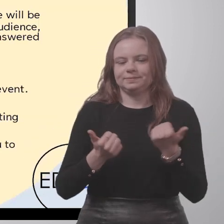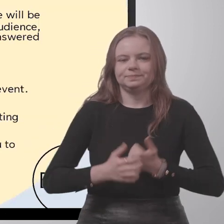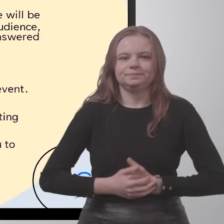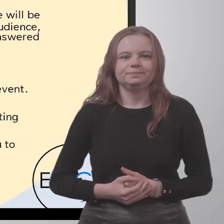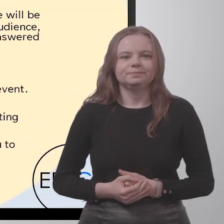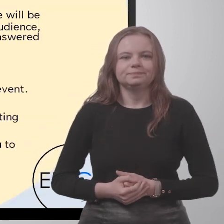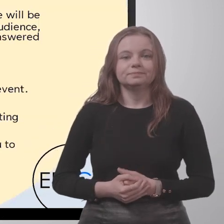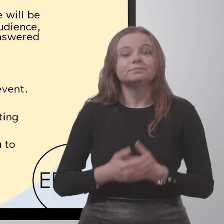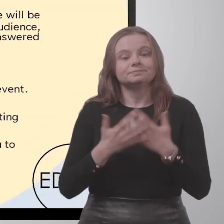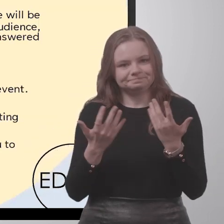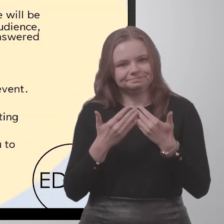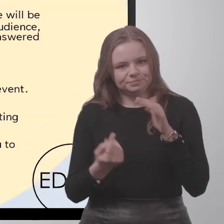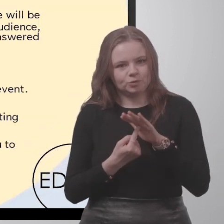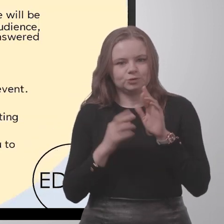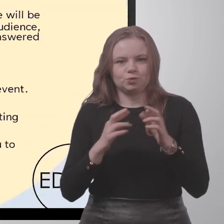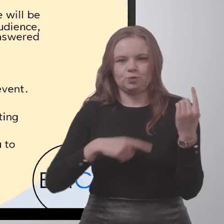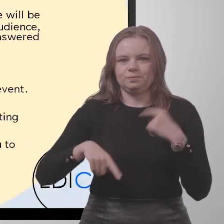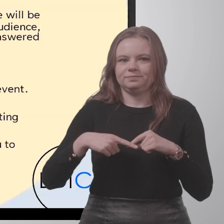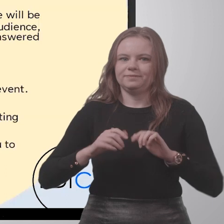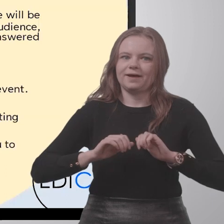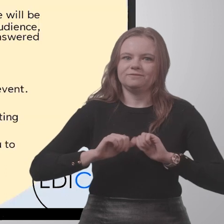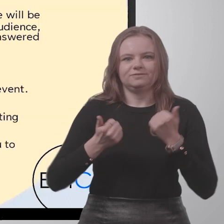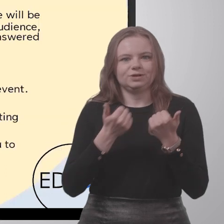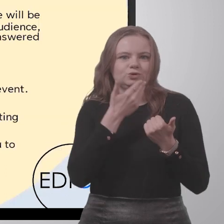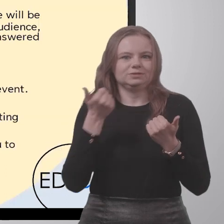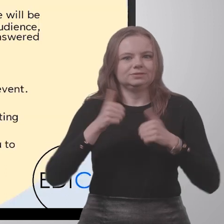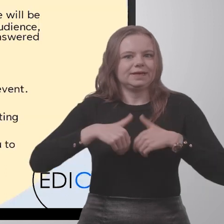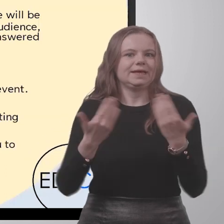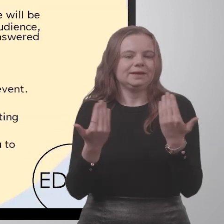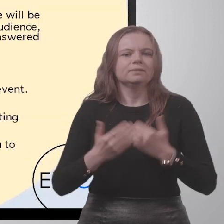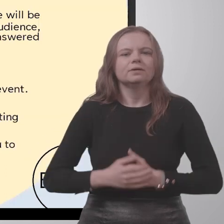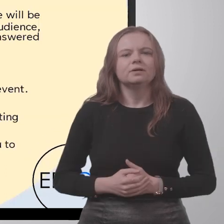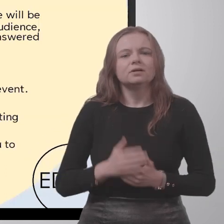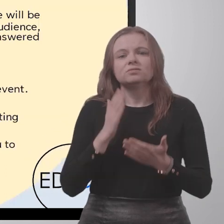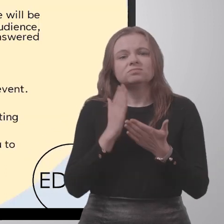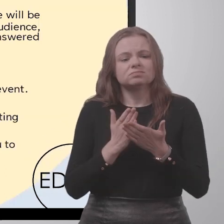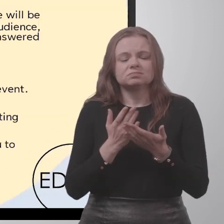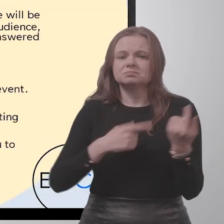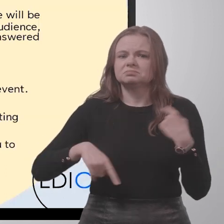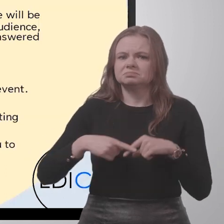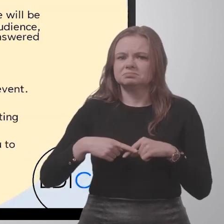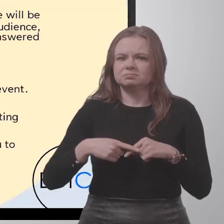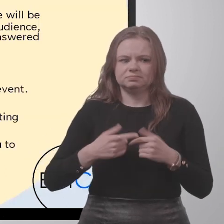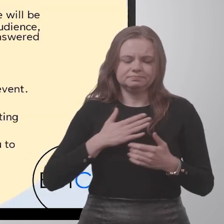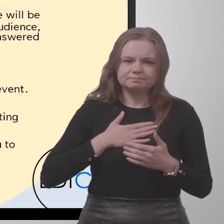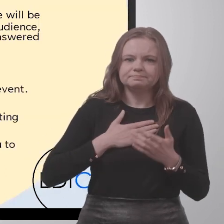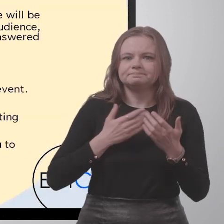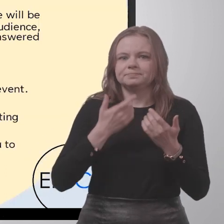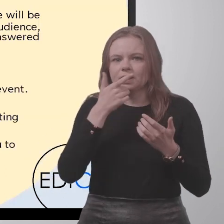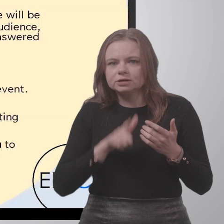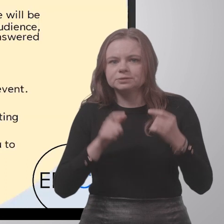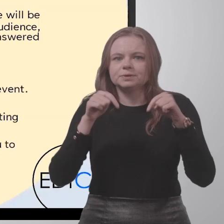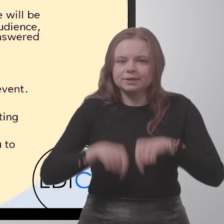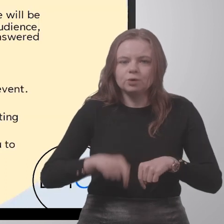keeping well and more importantly, having a very nice day. And I guess, it's a privilege to have everyone here today and will